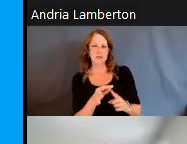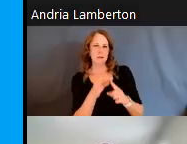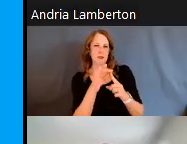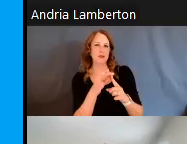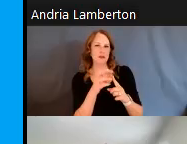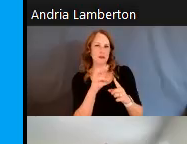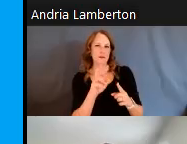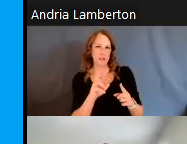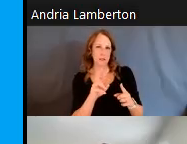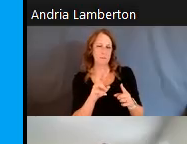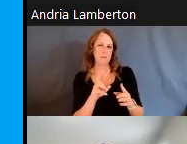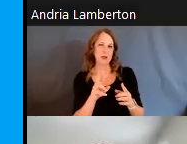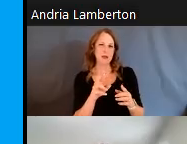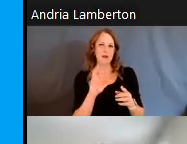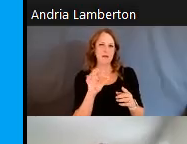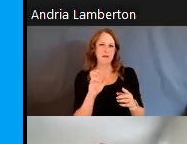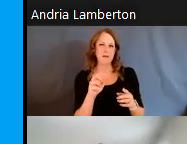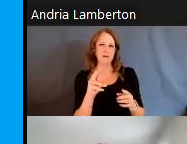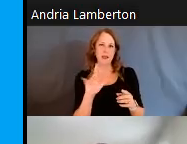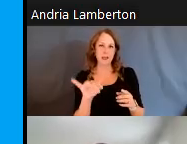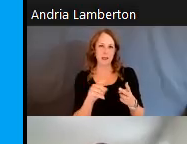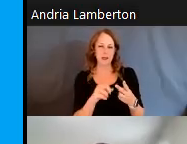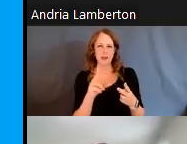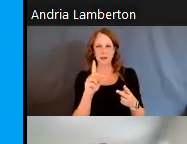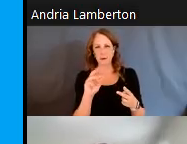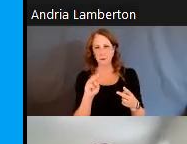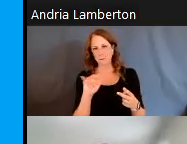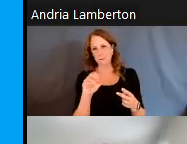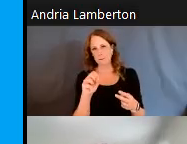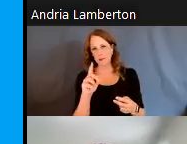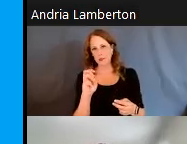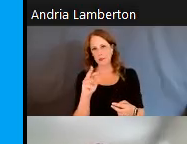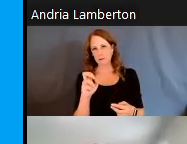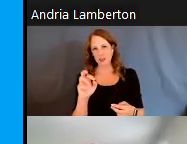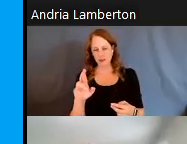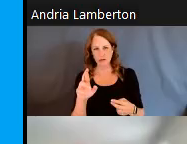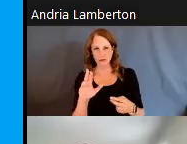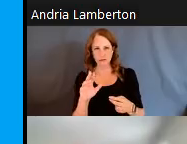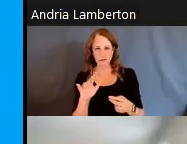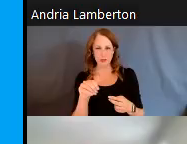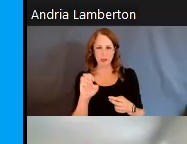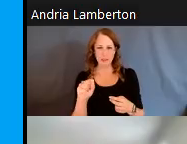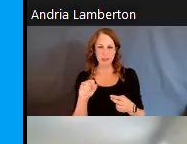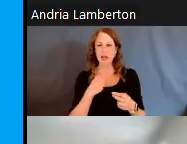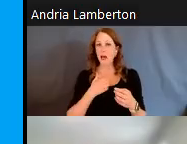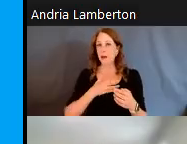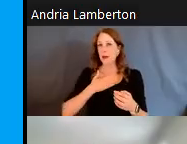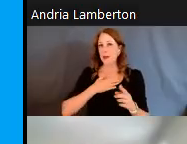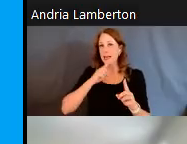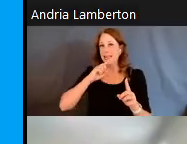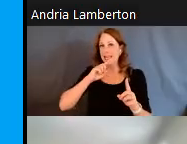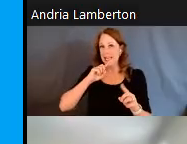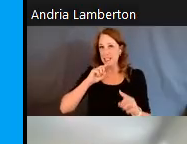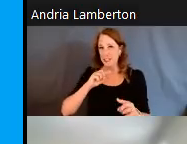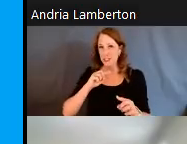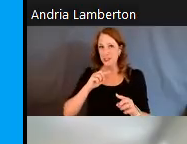cases. So I am happy to answer questions about that as well, although unfortunately I will have to hop off almost right